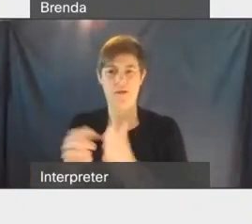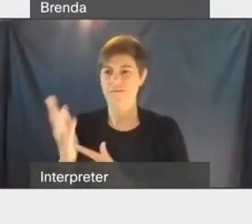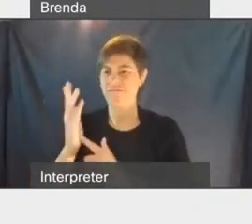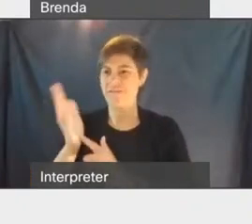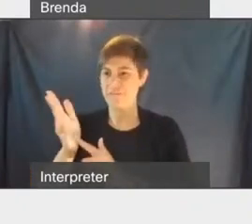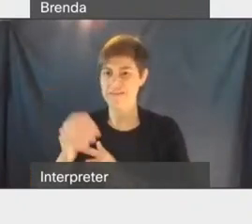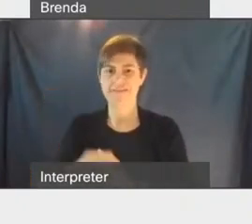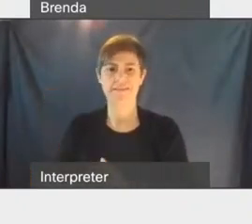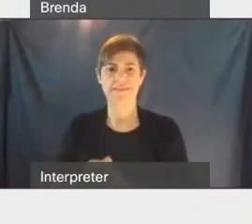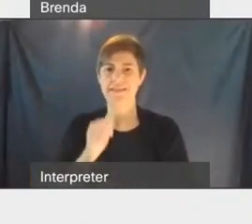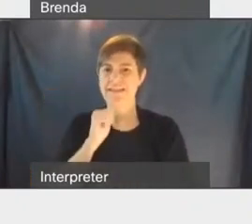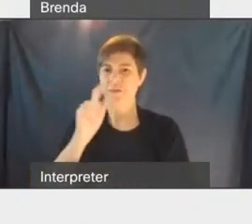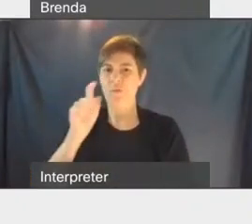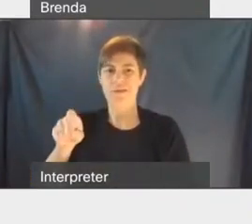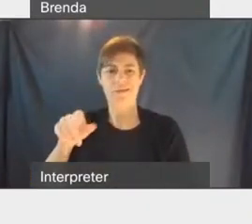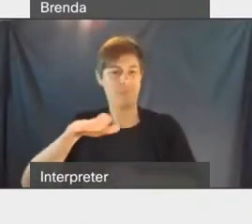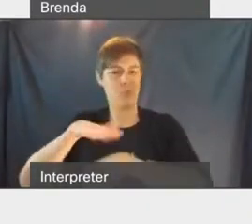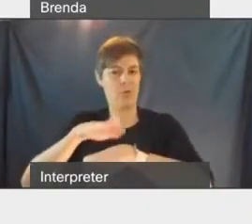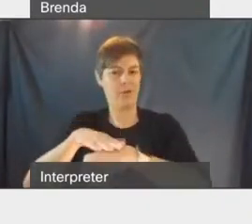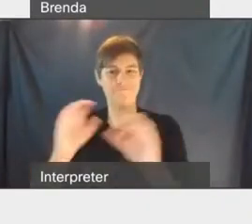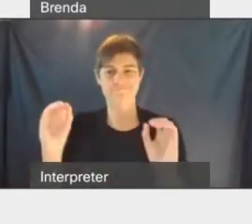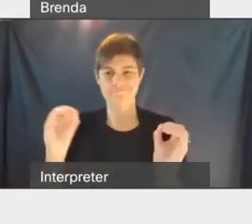don't think you'll need to give me a red flag or anything.